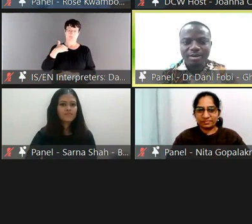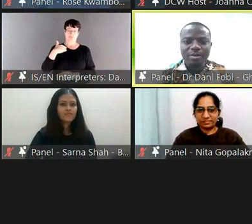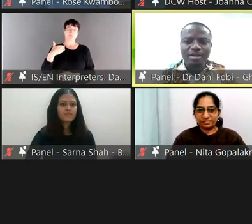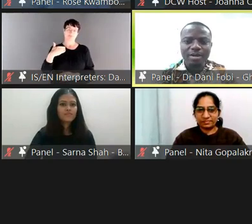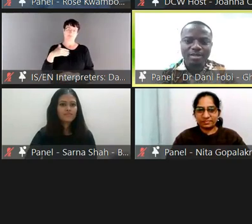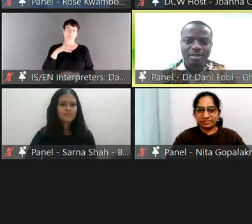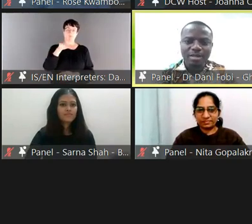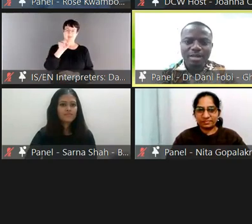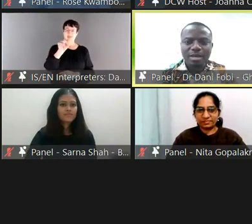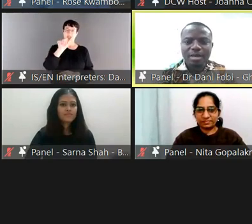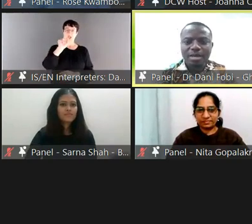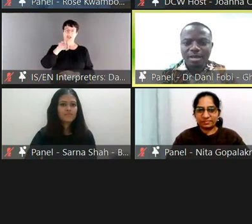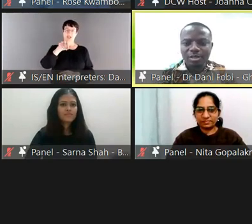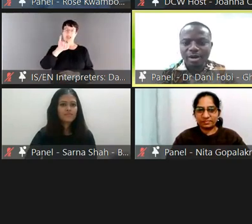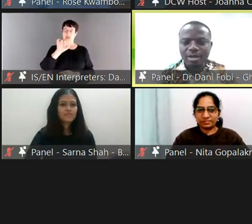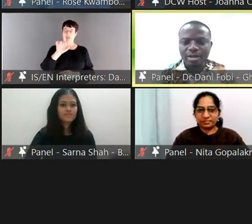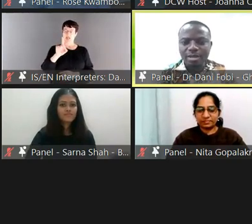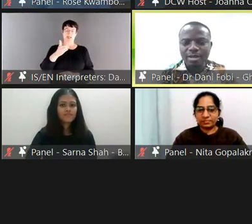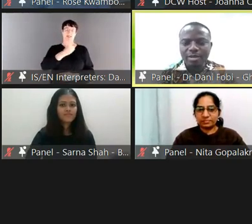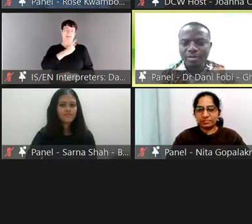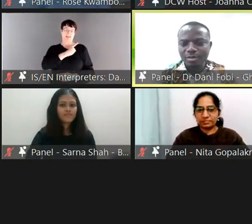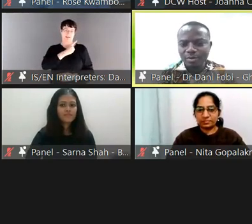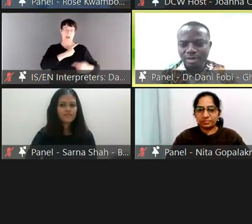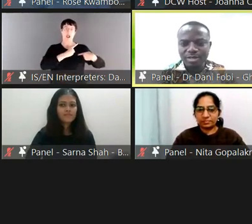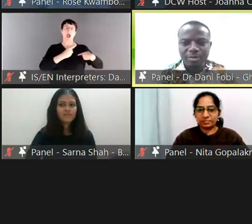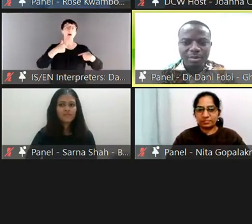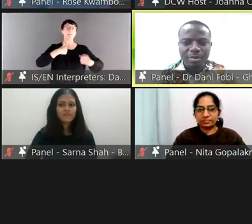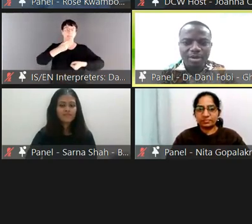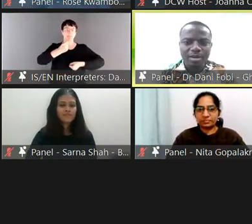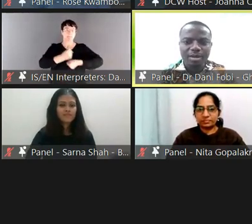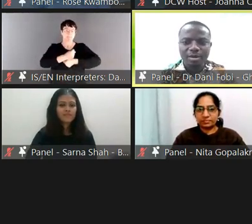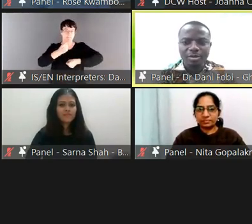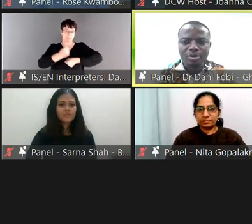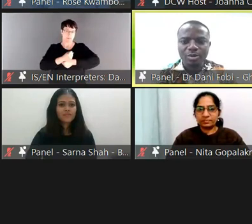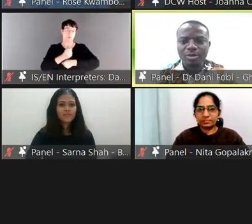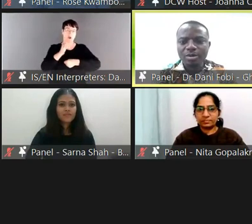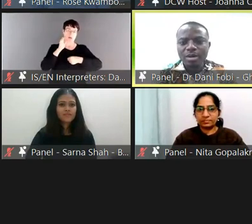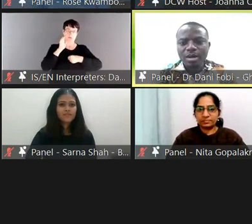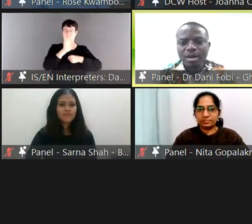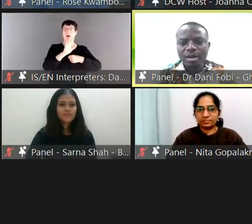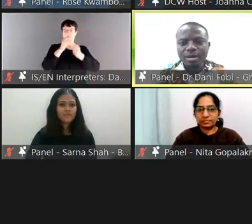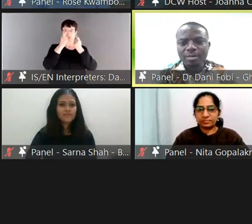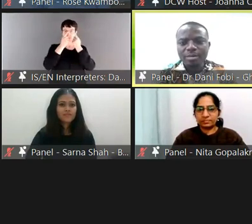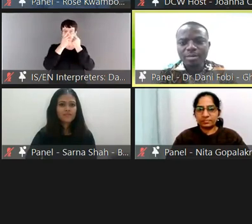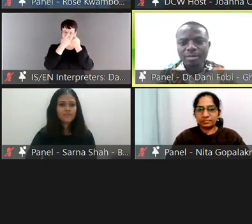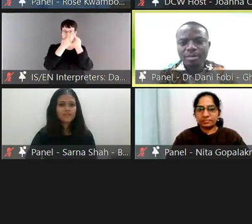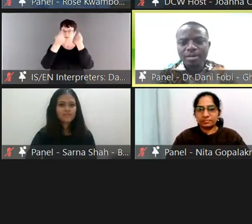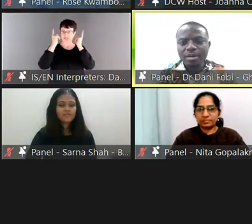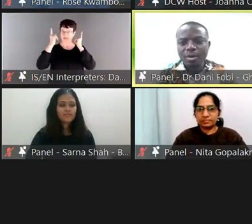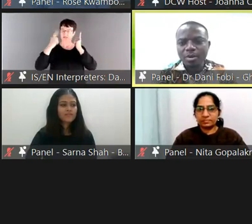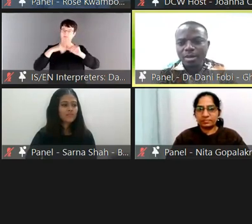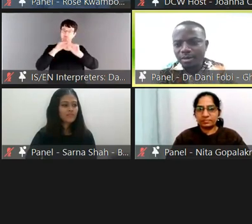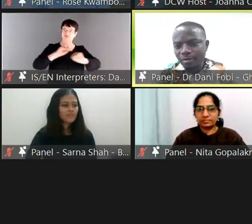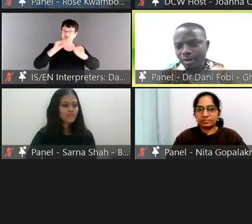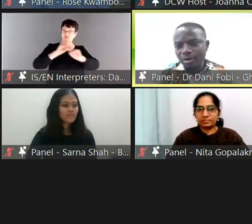Fobi. I work as a lecturer in the University of Education, Winneba, and also I am